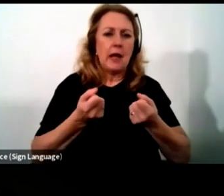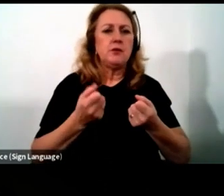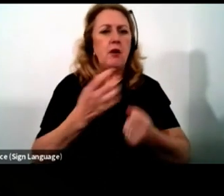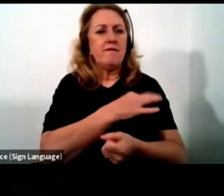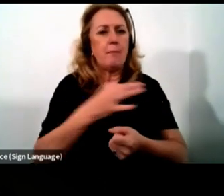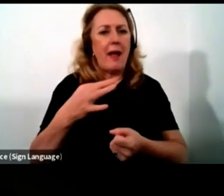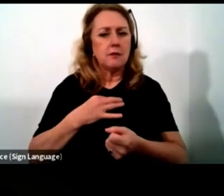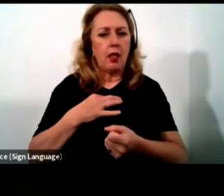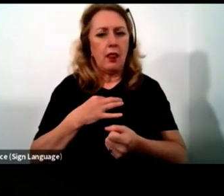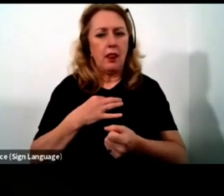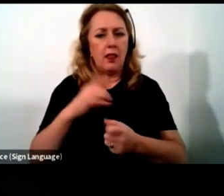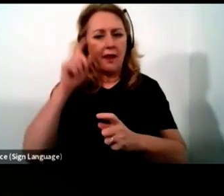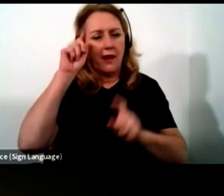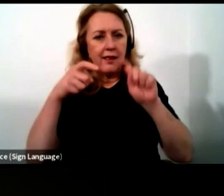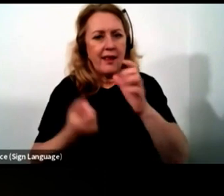inventions?